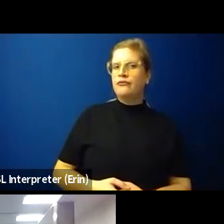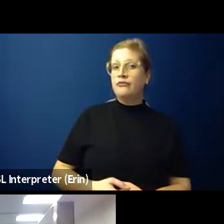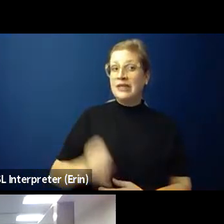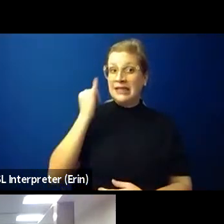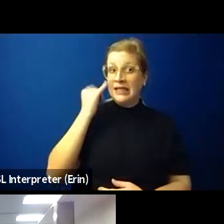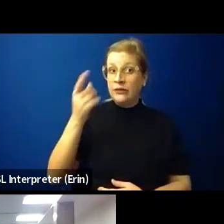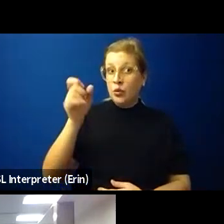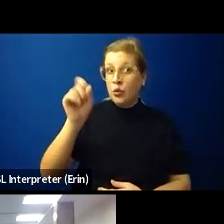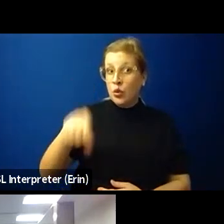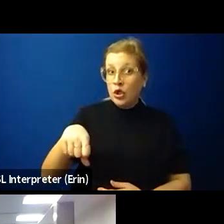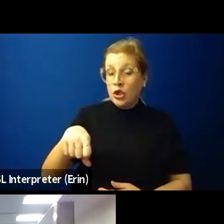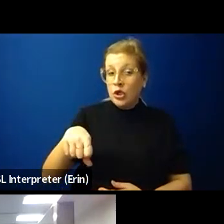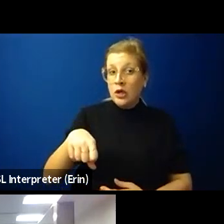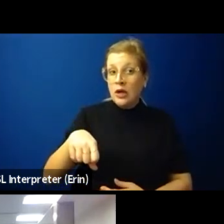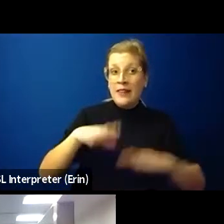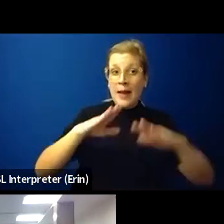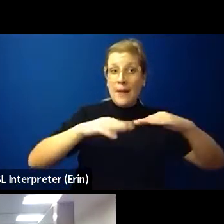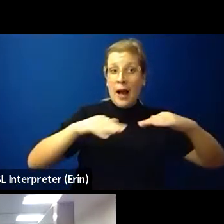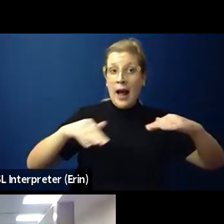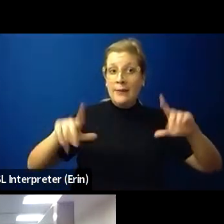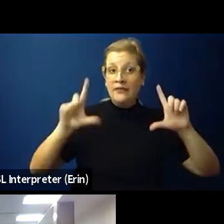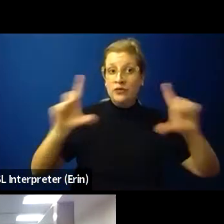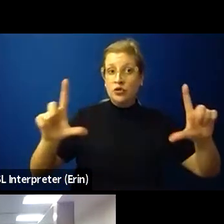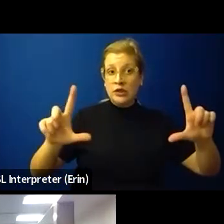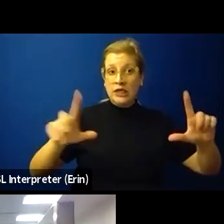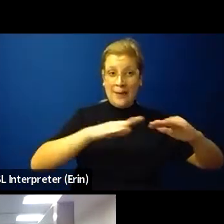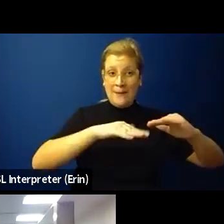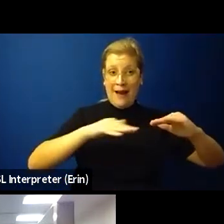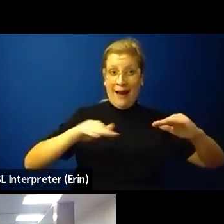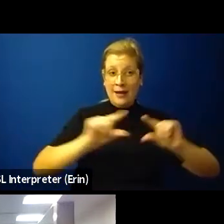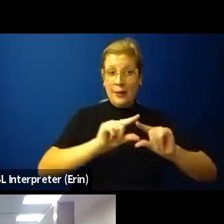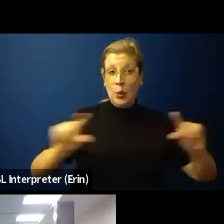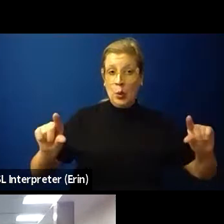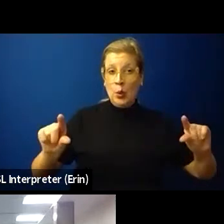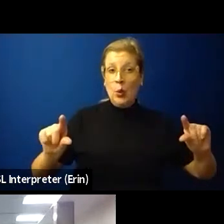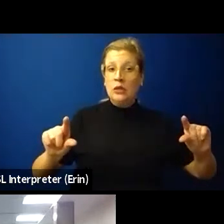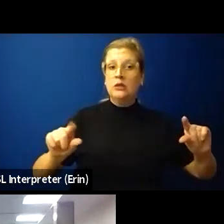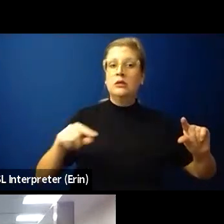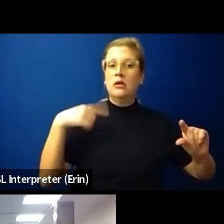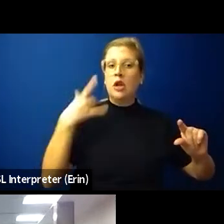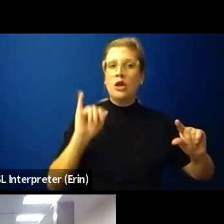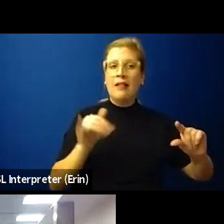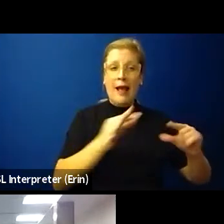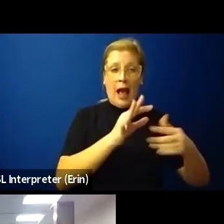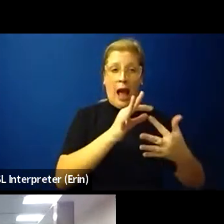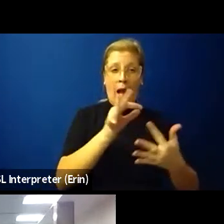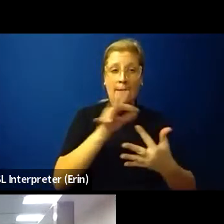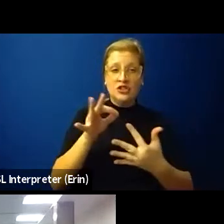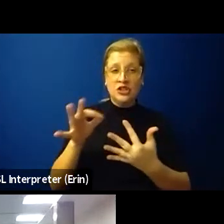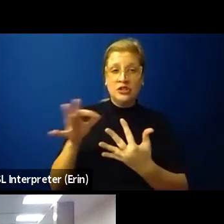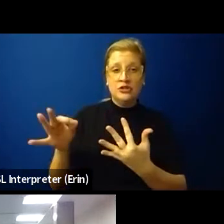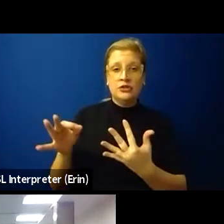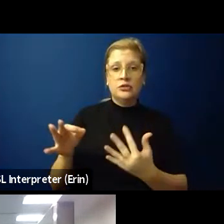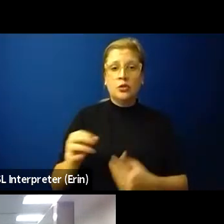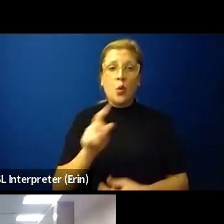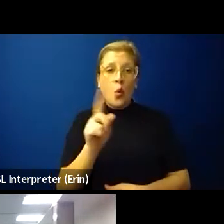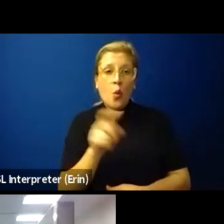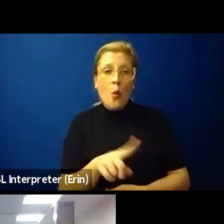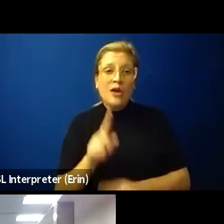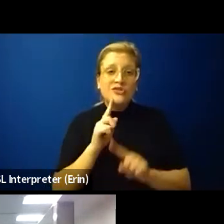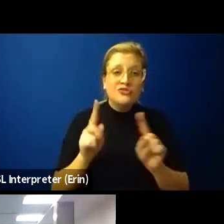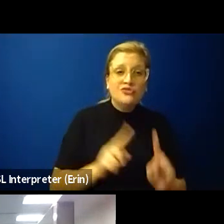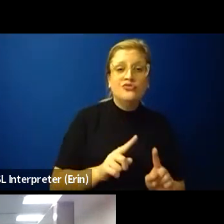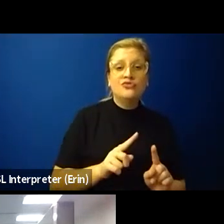If you could, at the bottom of your screen, typically, there should be a set of options, Q&A,